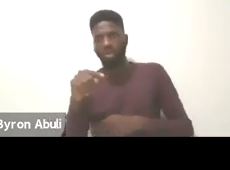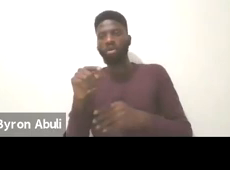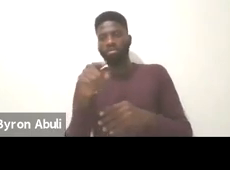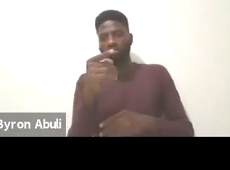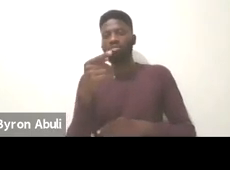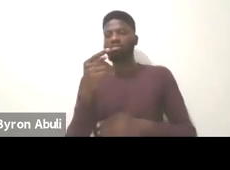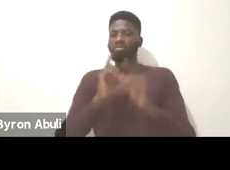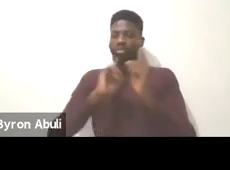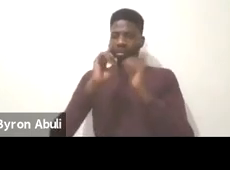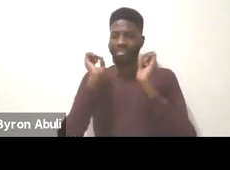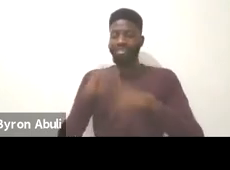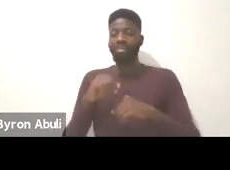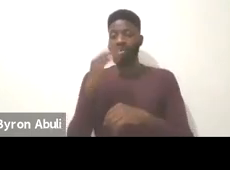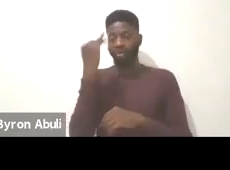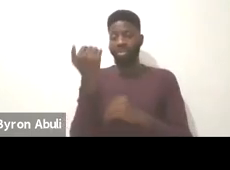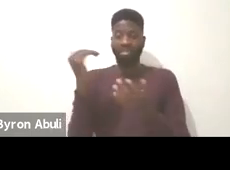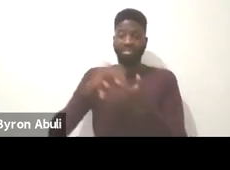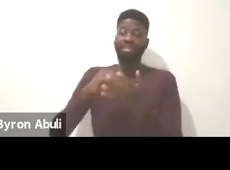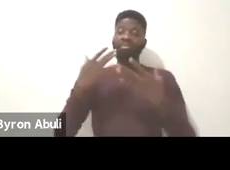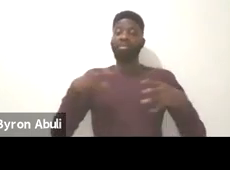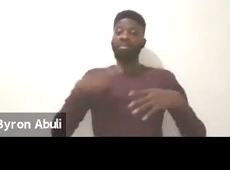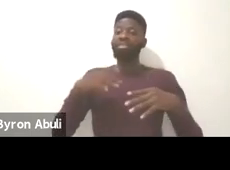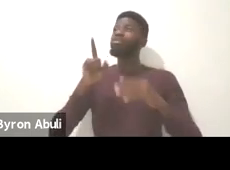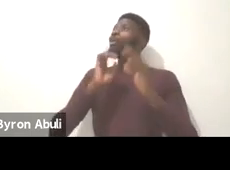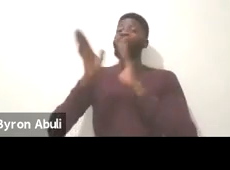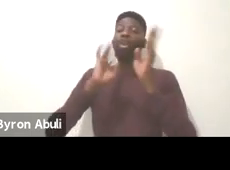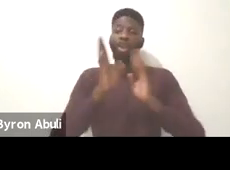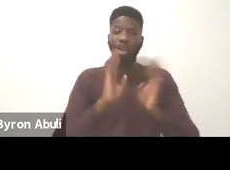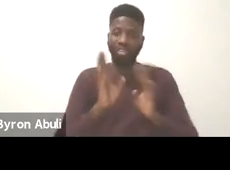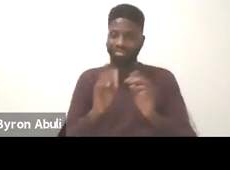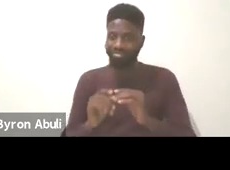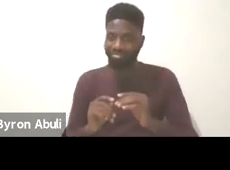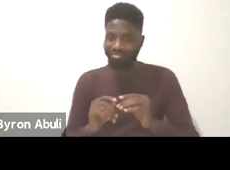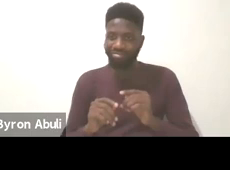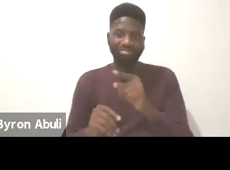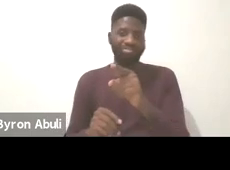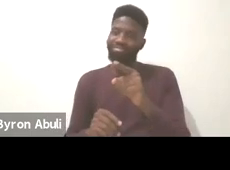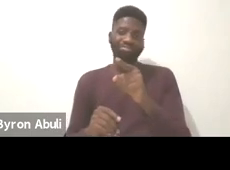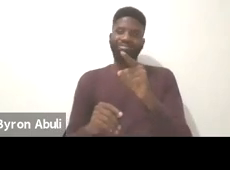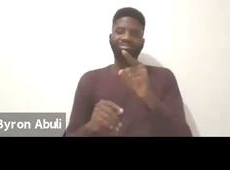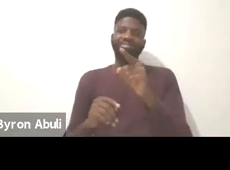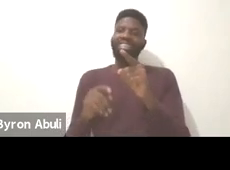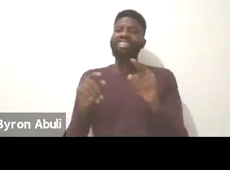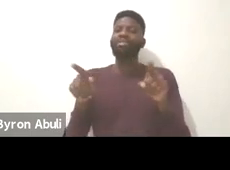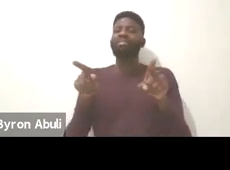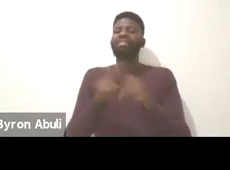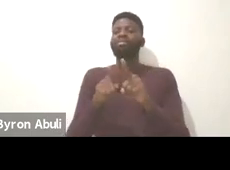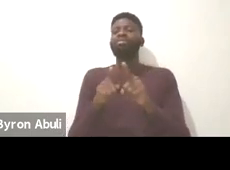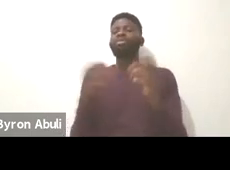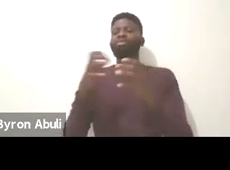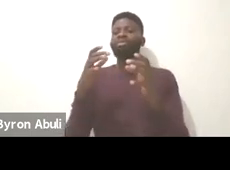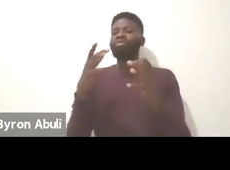Because again, watu wenye wanajibingi tu wanaonekananga kama watu viherehere sana. And sometimes